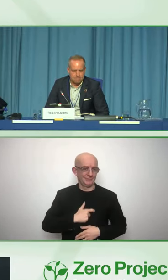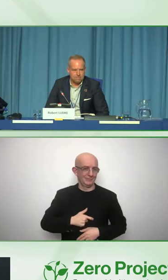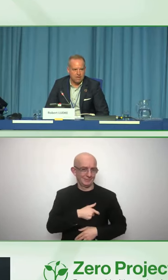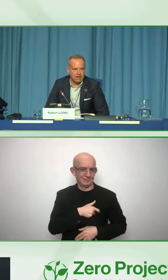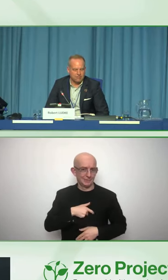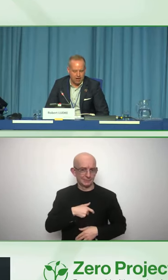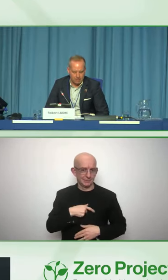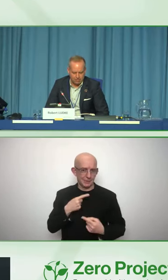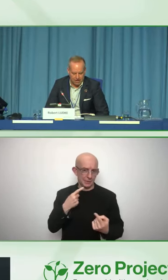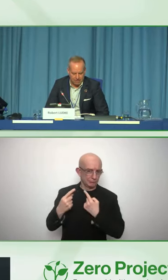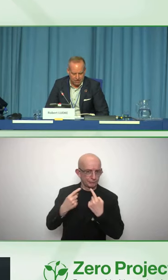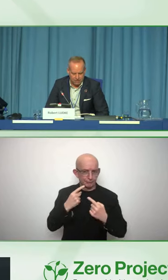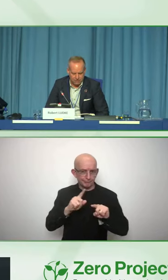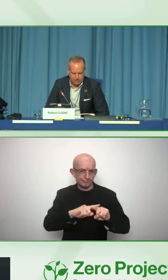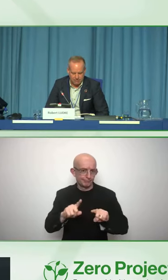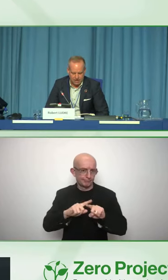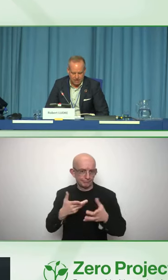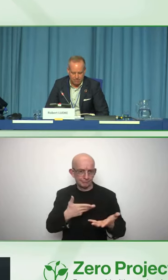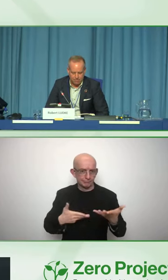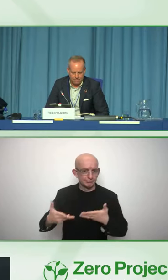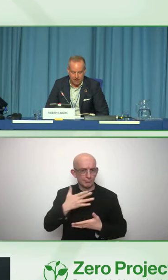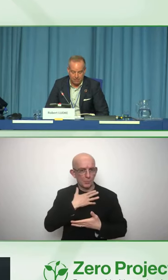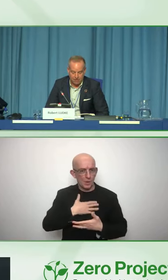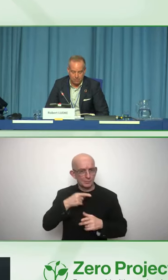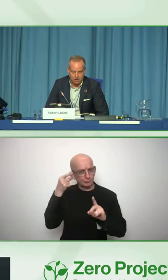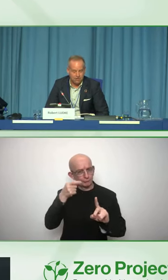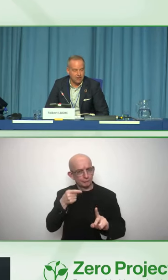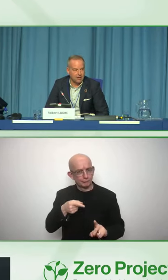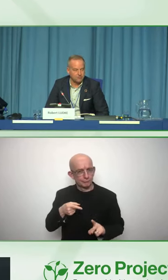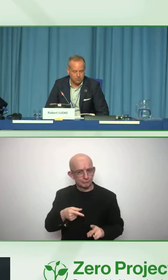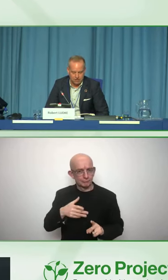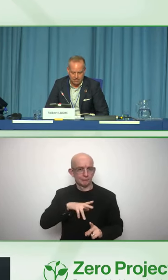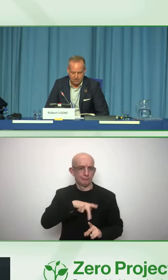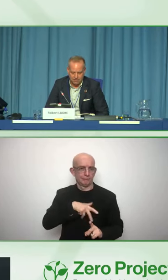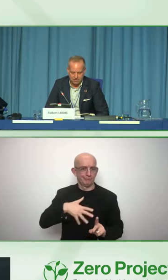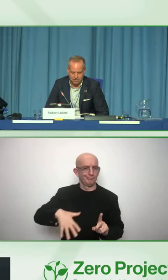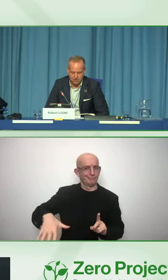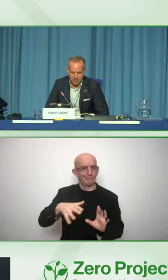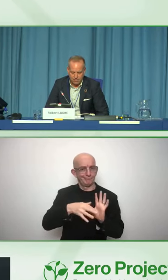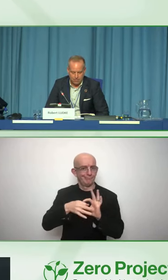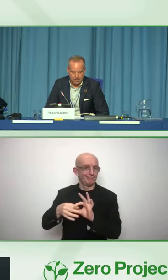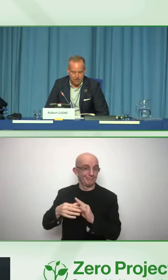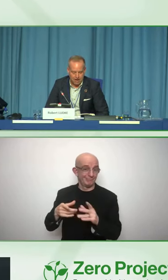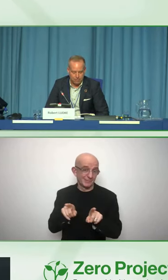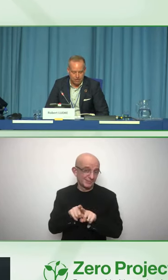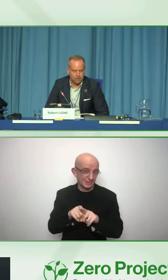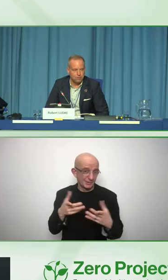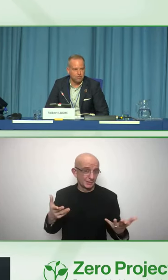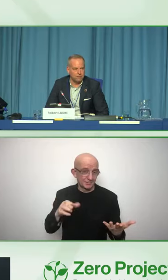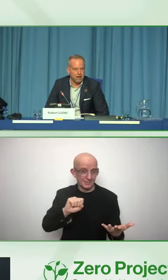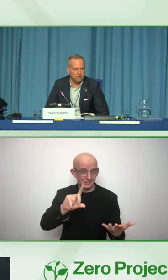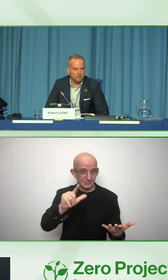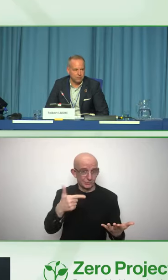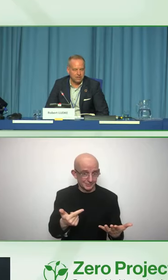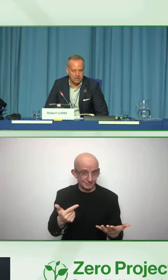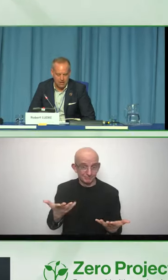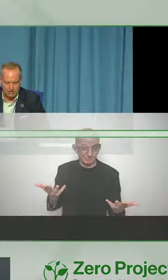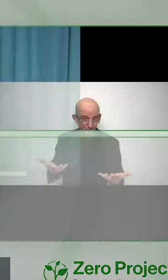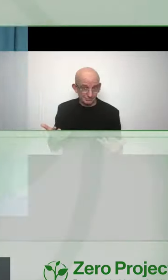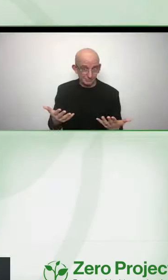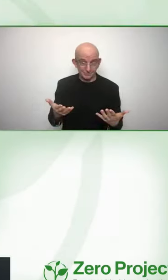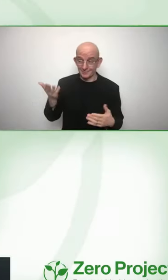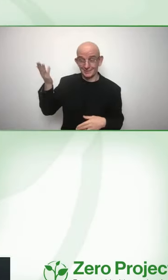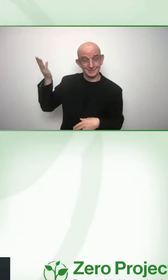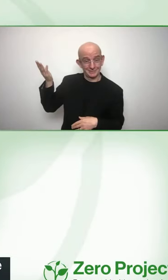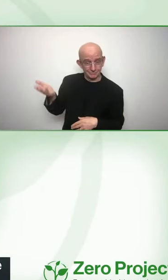at the Valuable 500, she signed up 500 multinational organizations with a combined revenue of over eight trillion